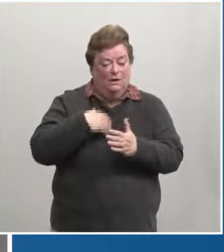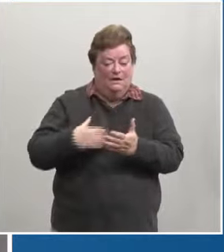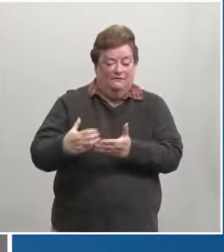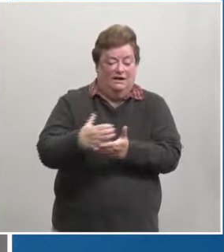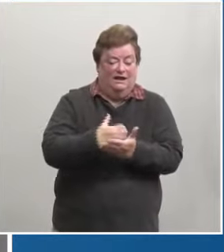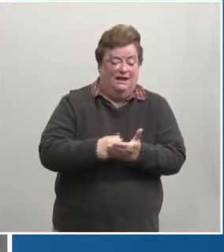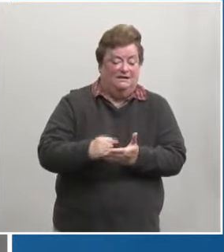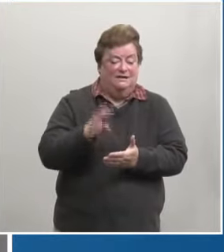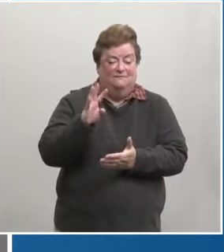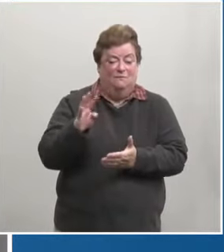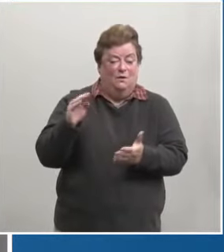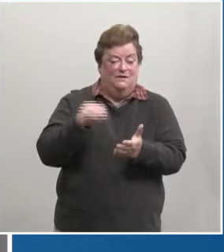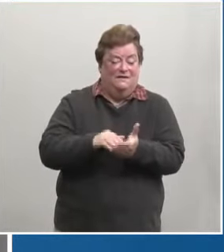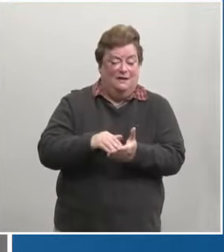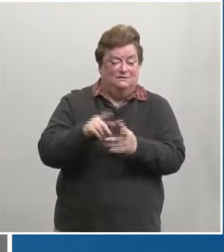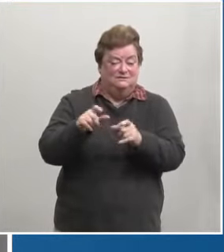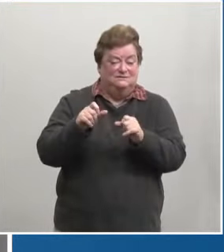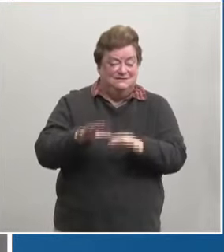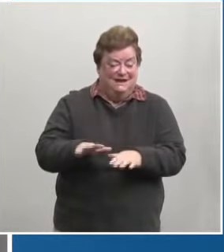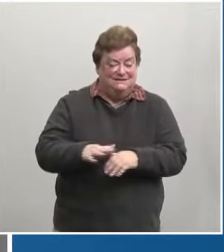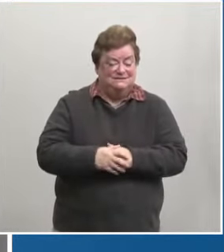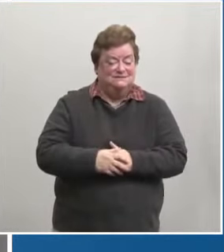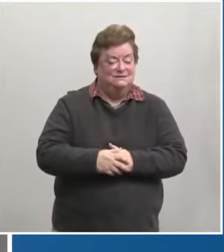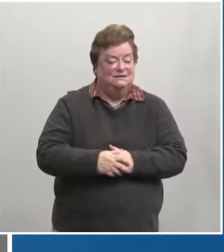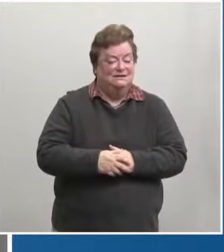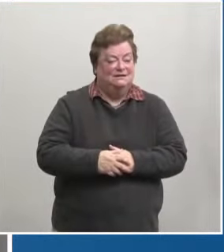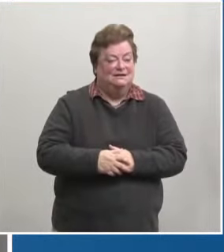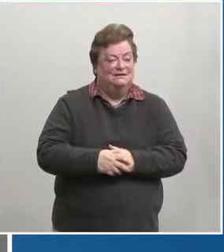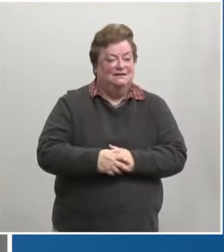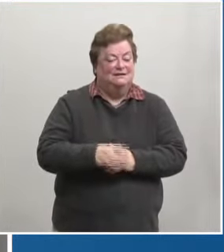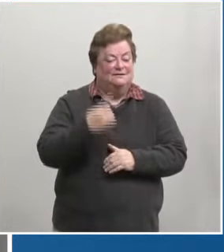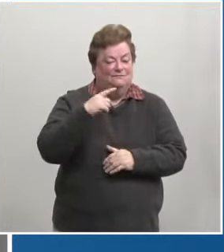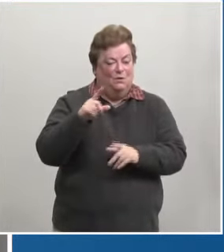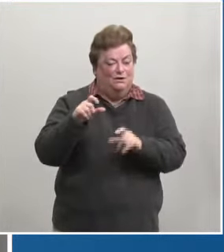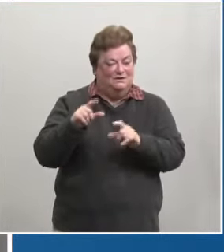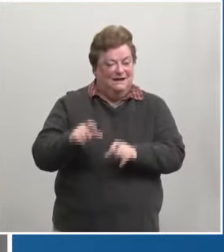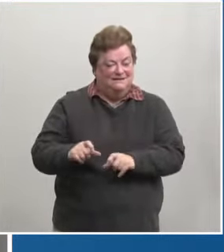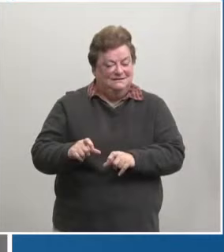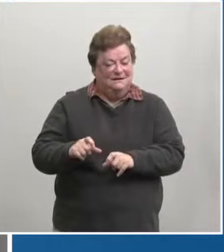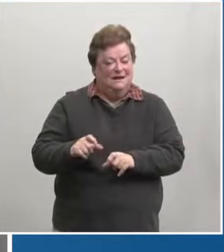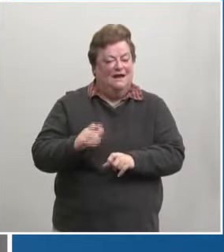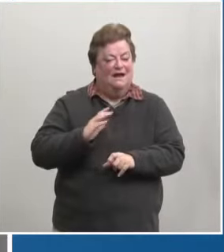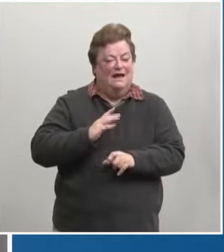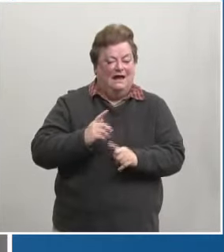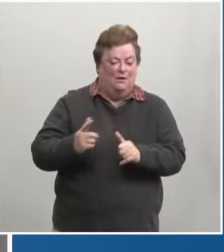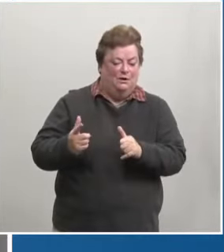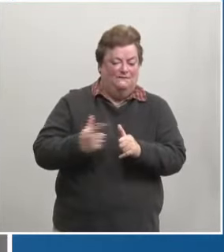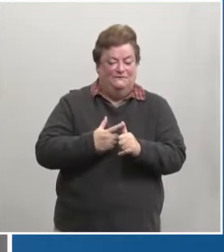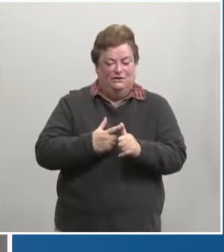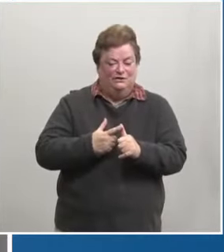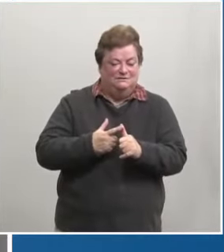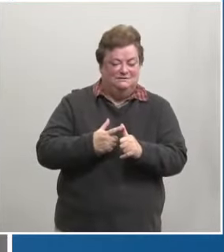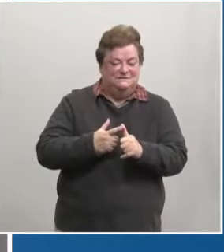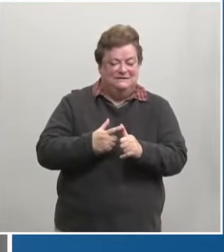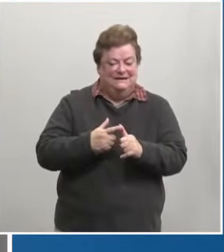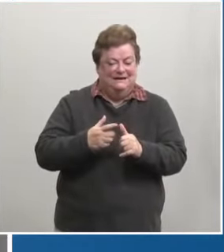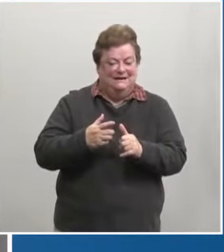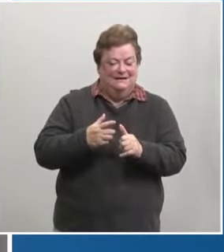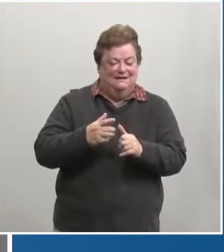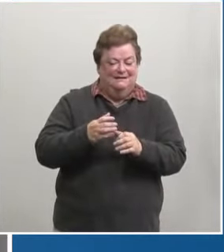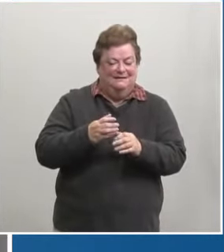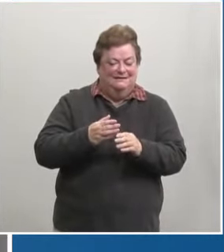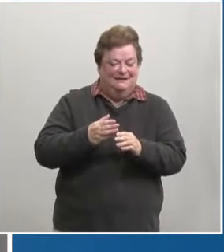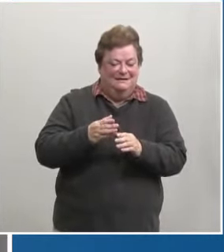collected 4,000 samples for testing, and our first major day of testing leading up to next